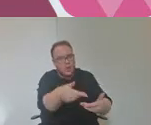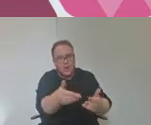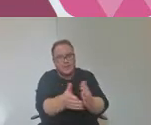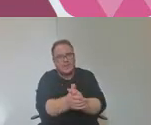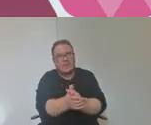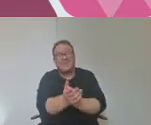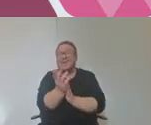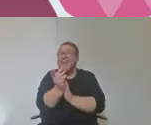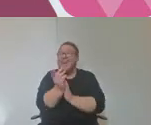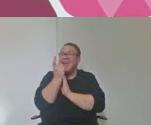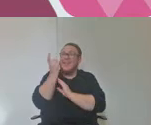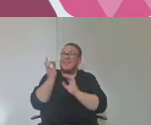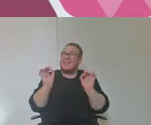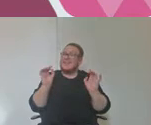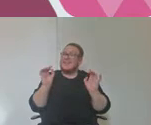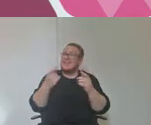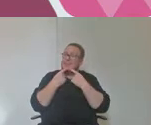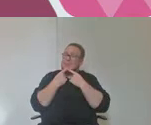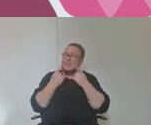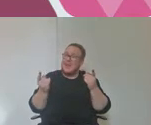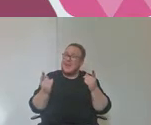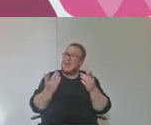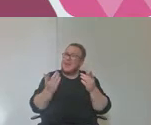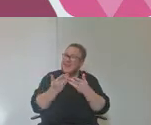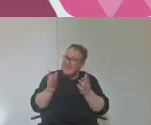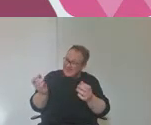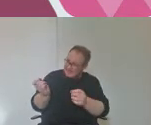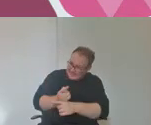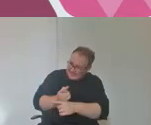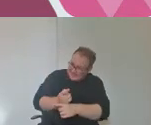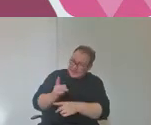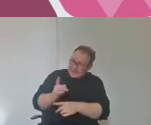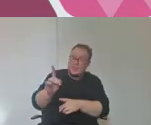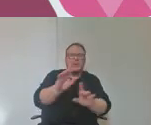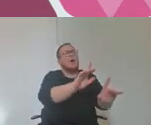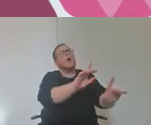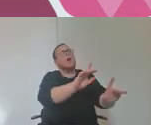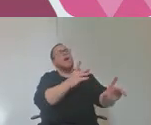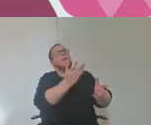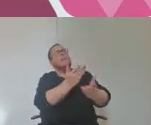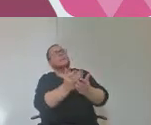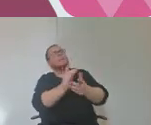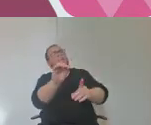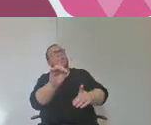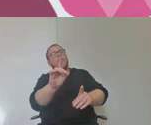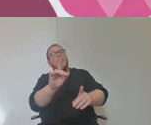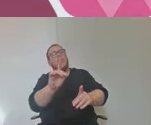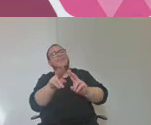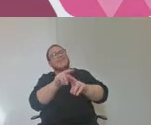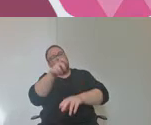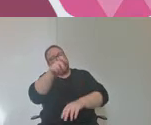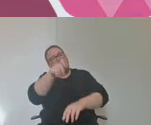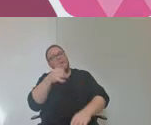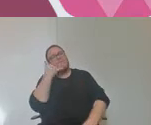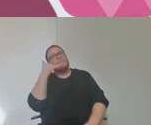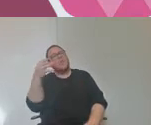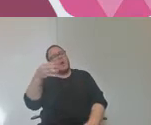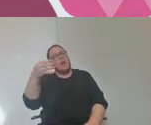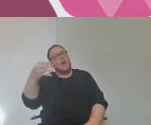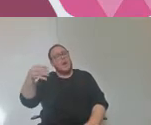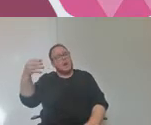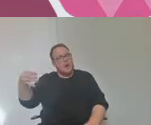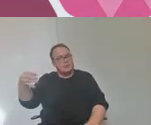can tell you about that. Is there anything I've missed for you? So if I understand, so the patient might dial 999, for example, yeah, but